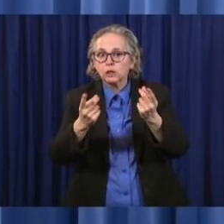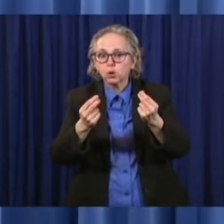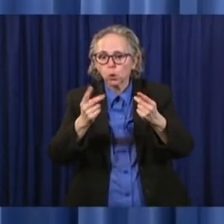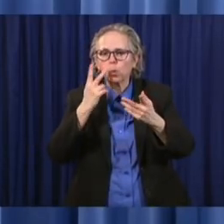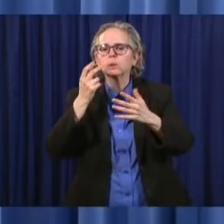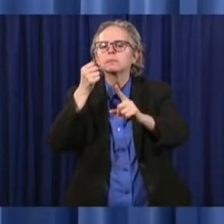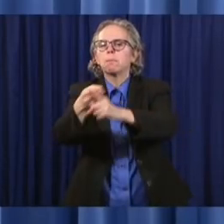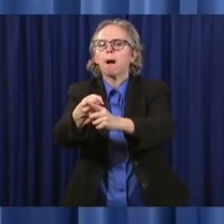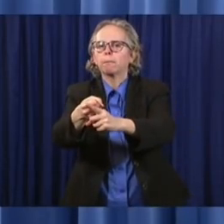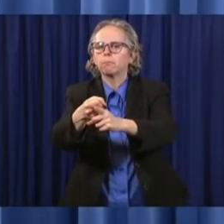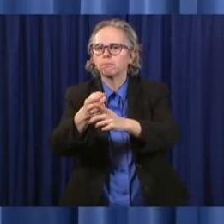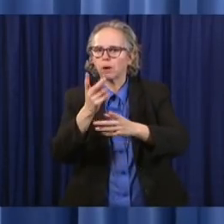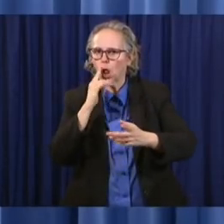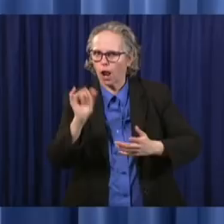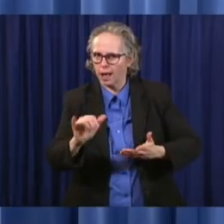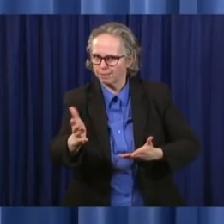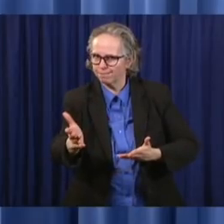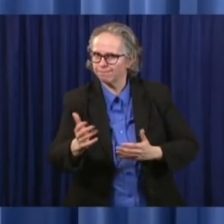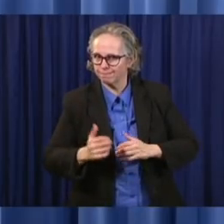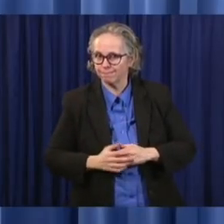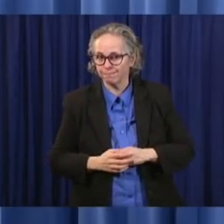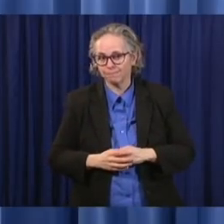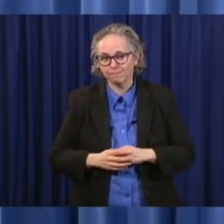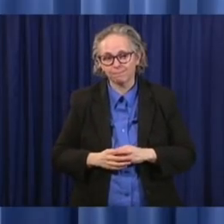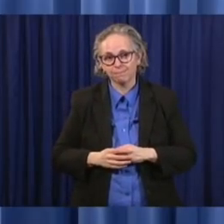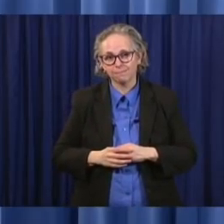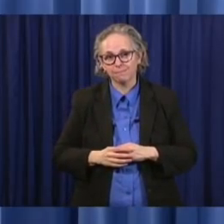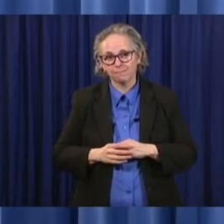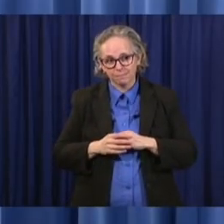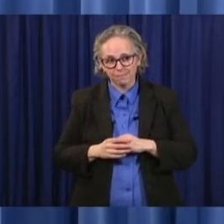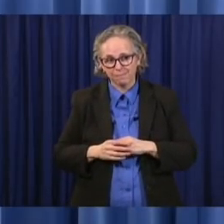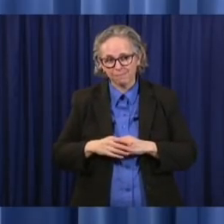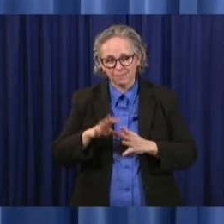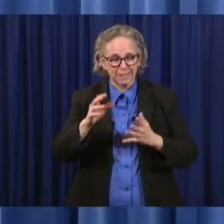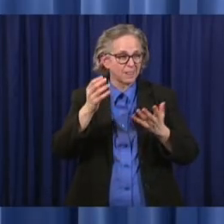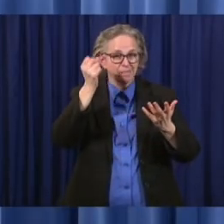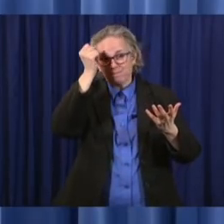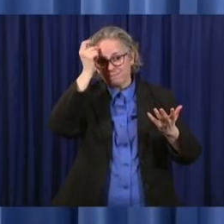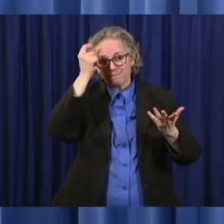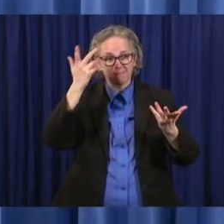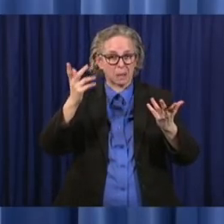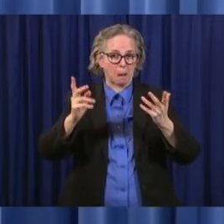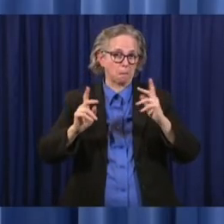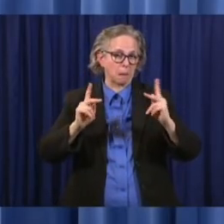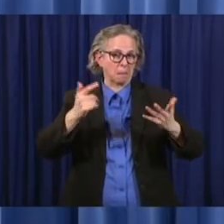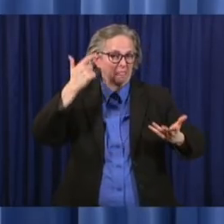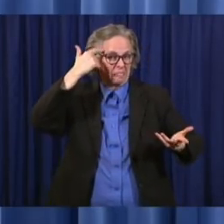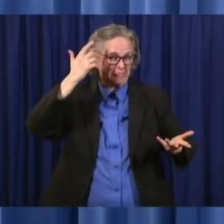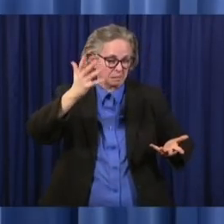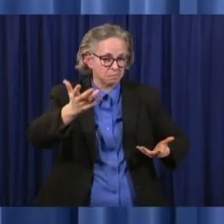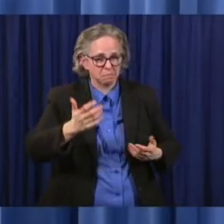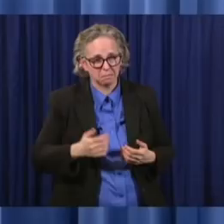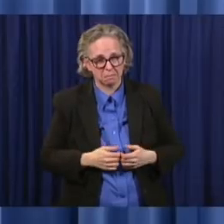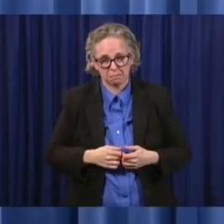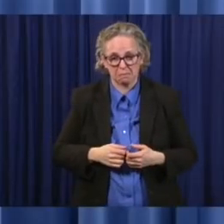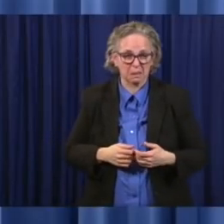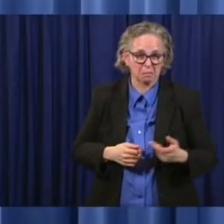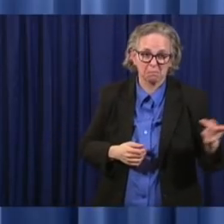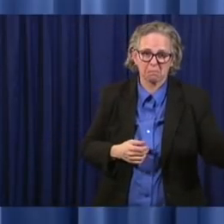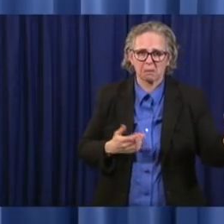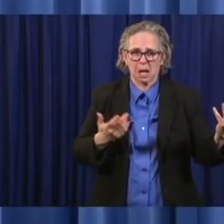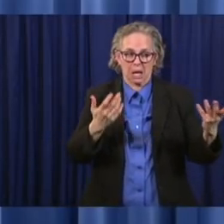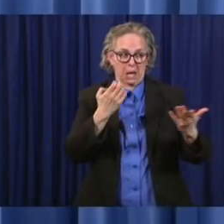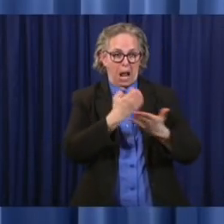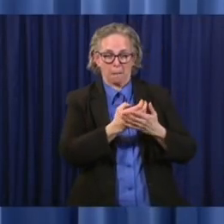very many people, think that we can keep this economy totally shut down for a year more.